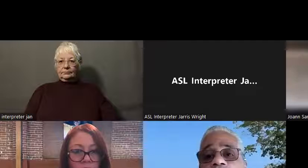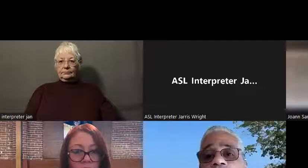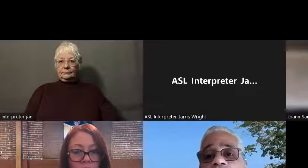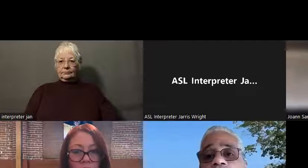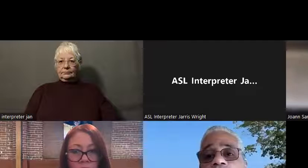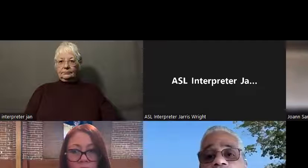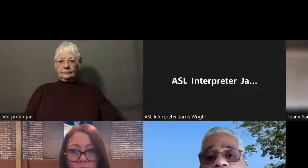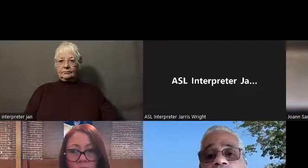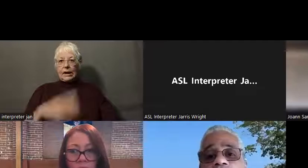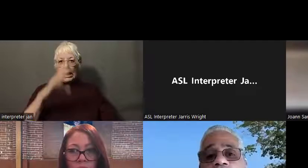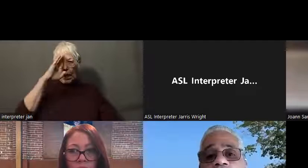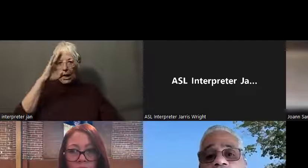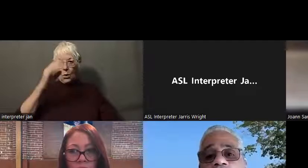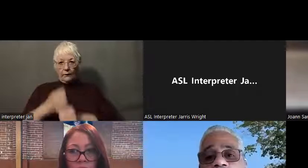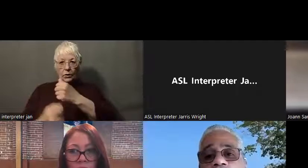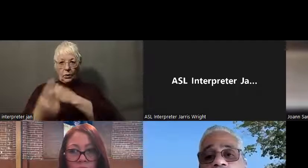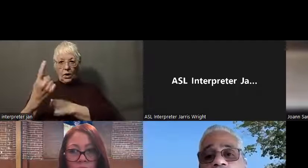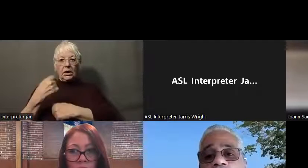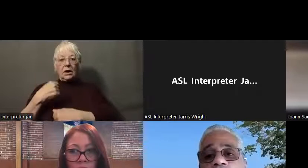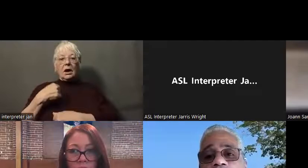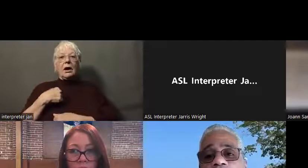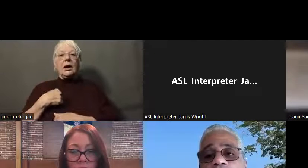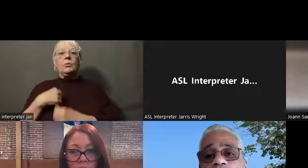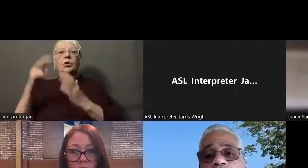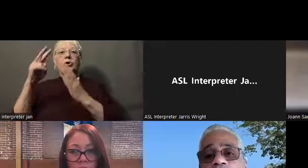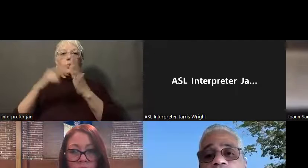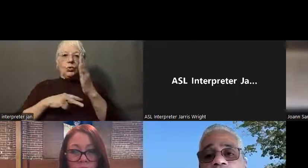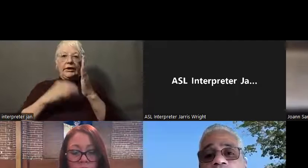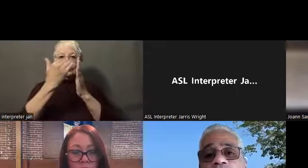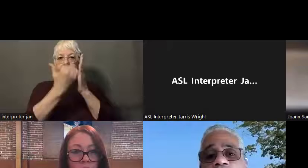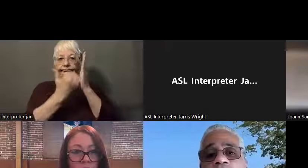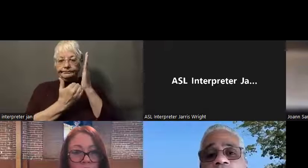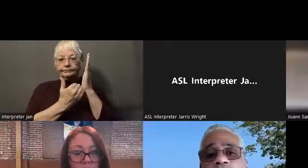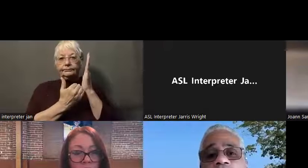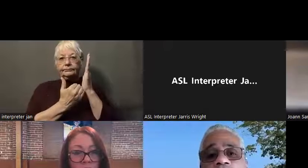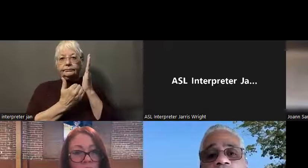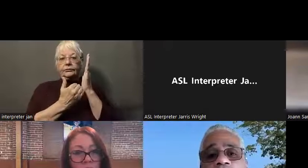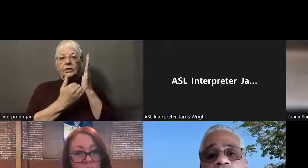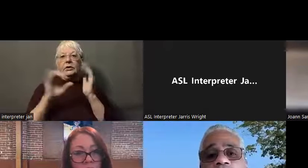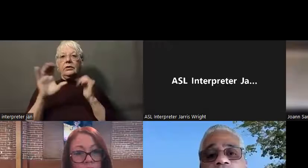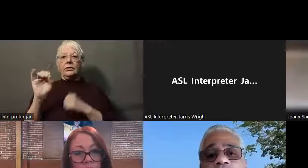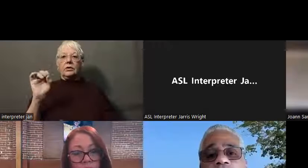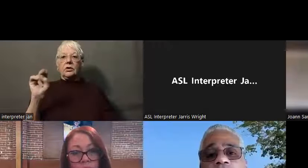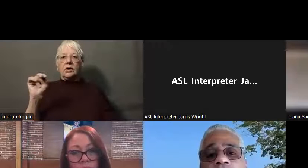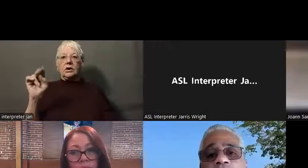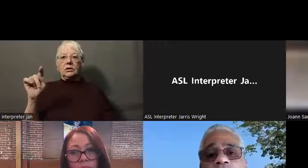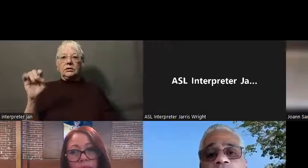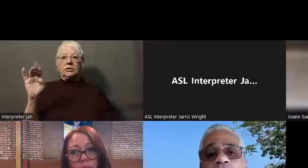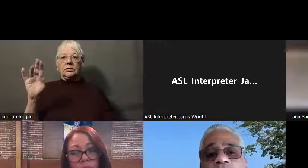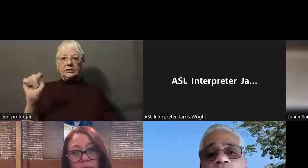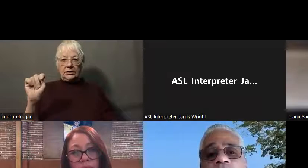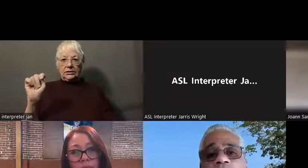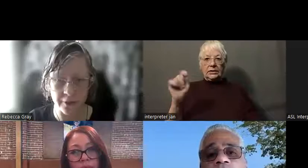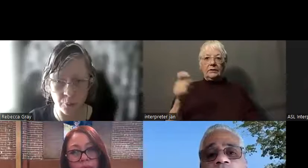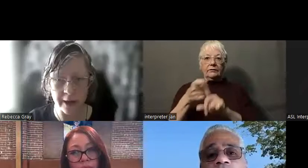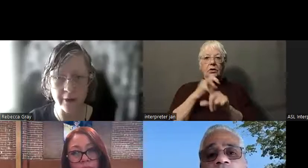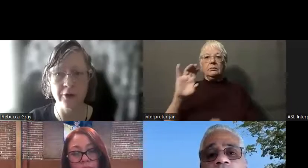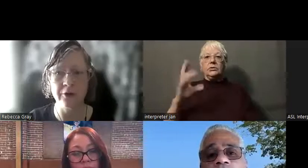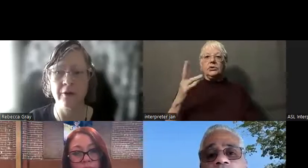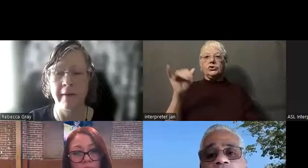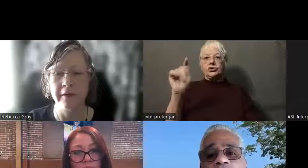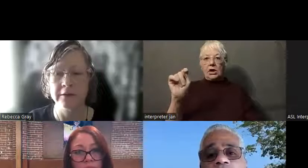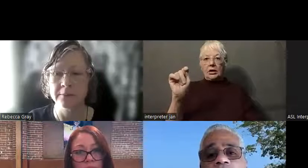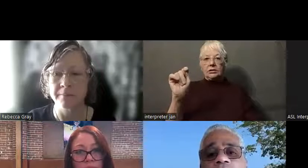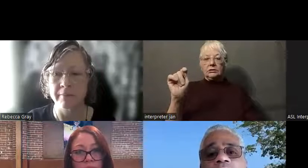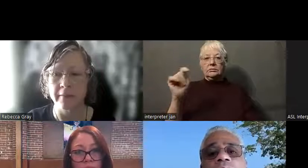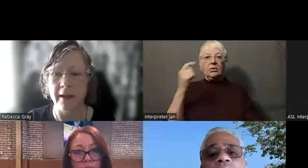Hello, everybody. I am going to read aloud the content that has been placed in the chat just for the